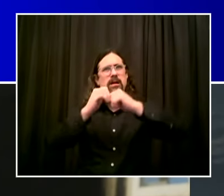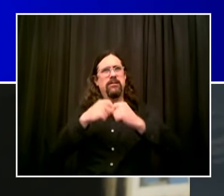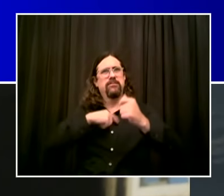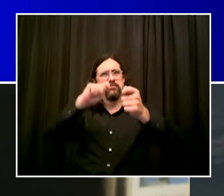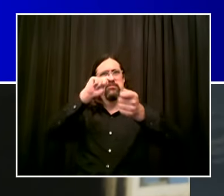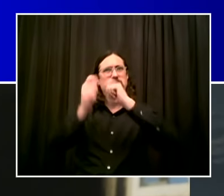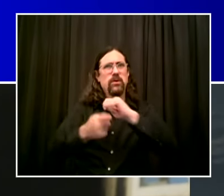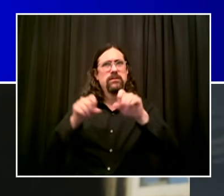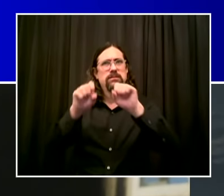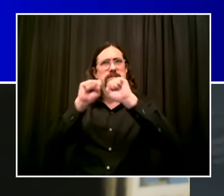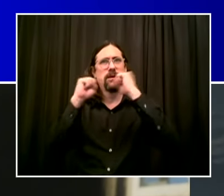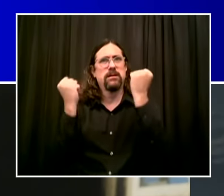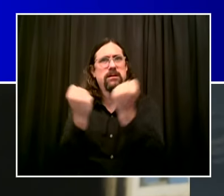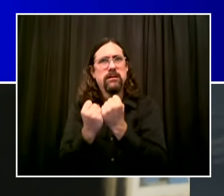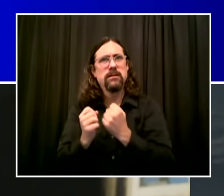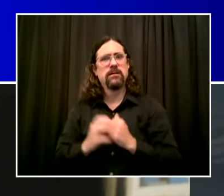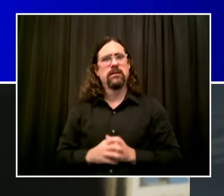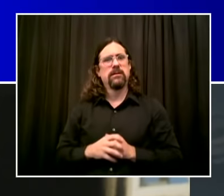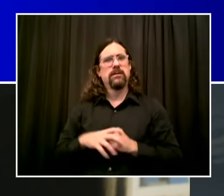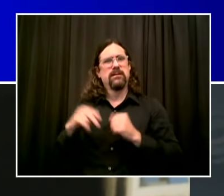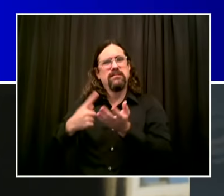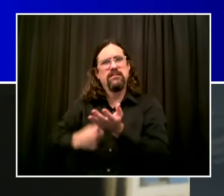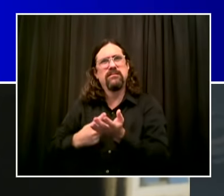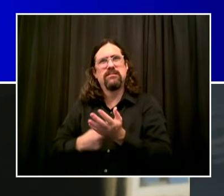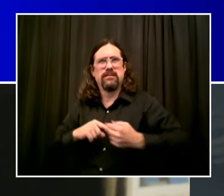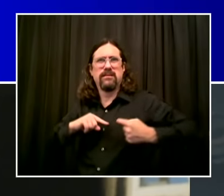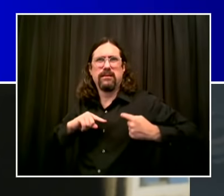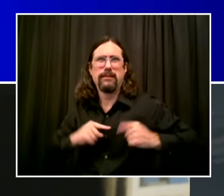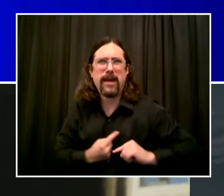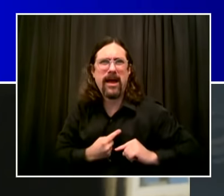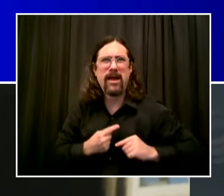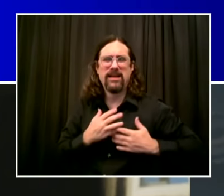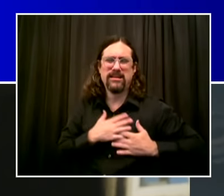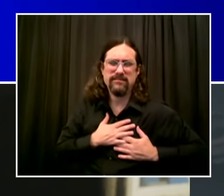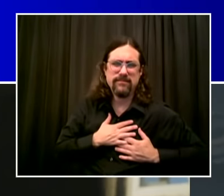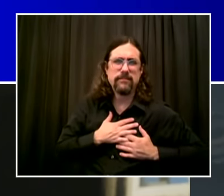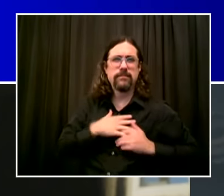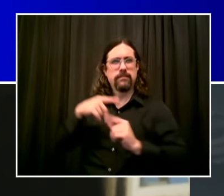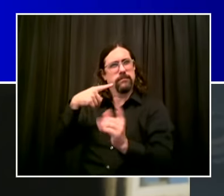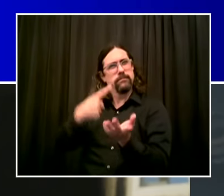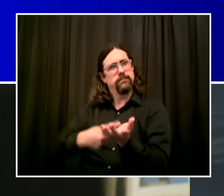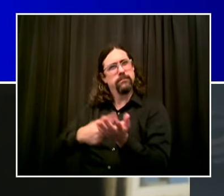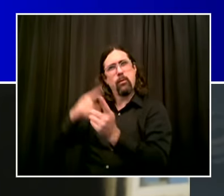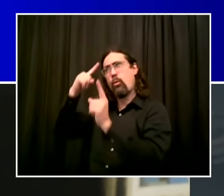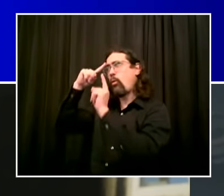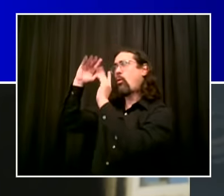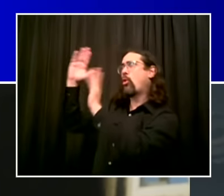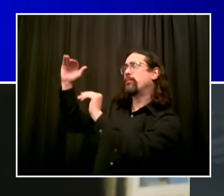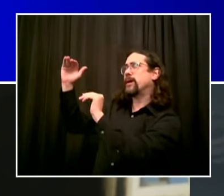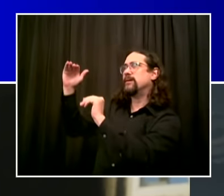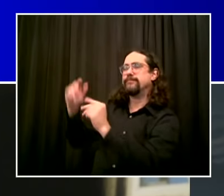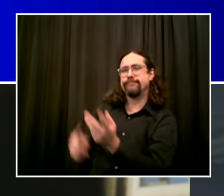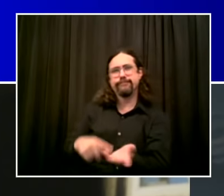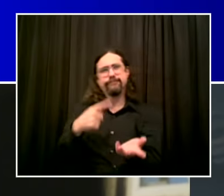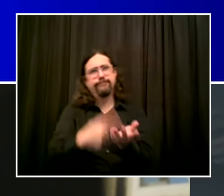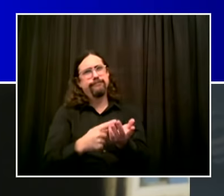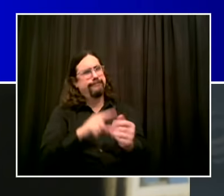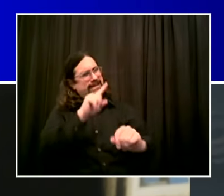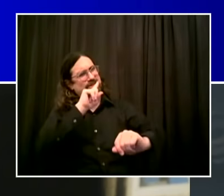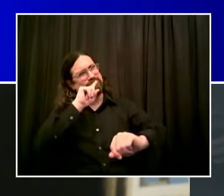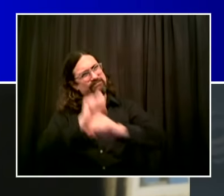police. But they also talked about how they knew that community and police had to come together. They knew how we had to create a